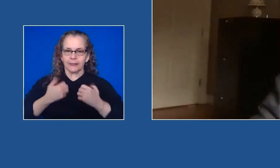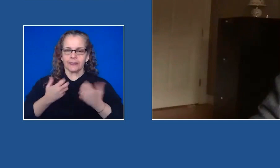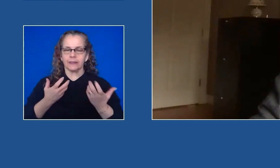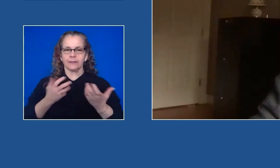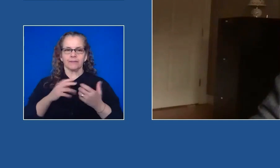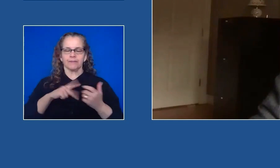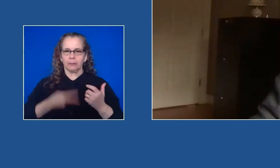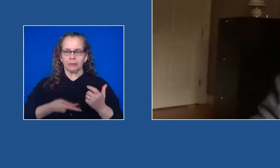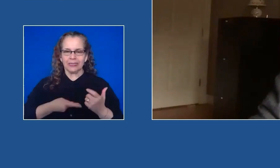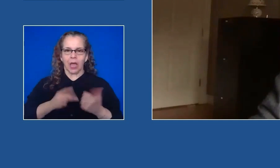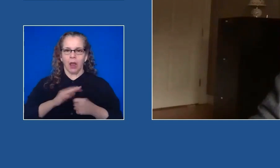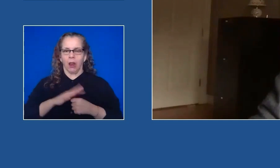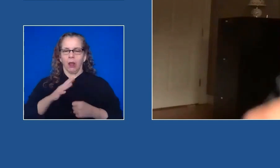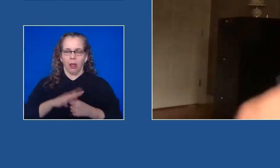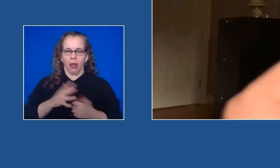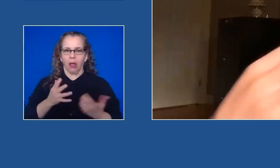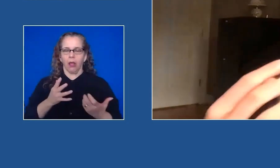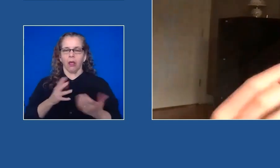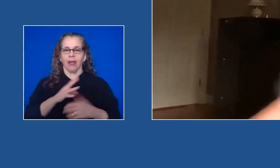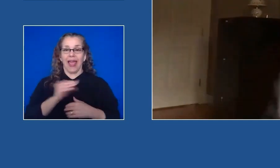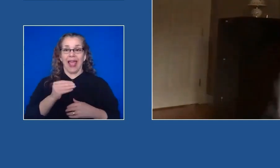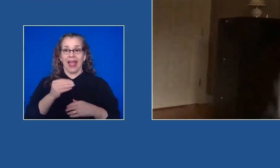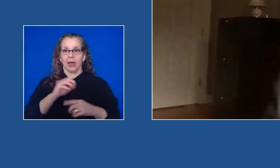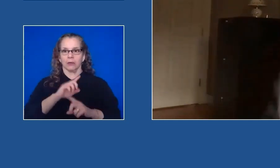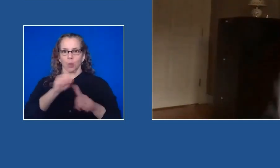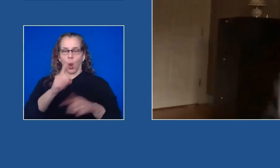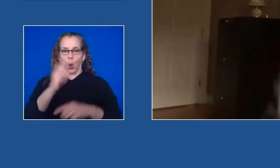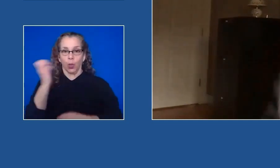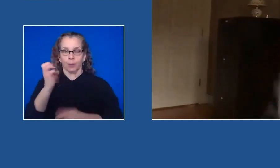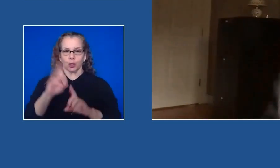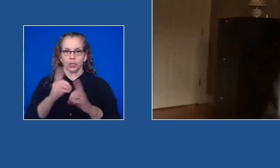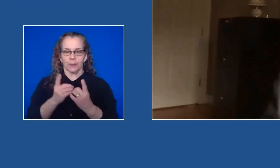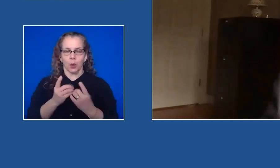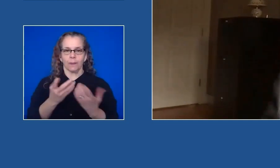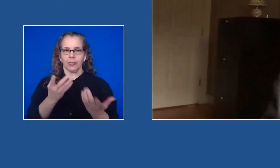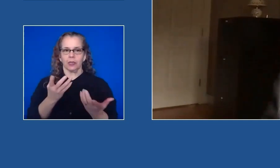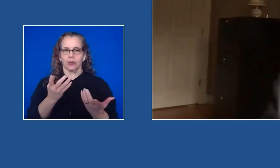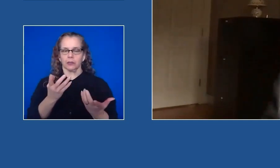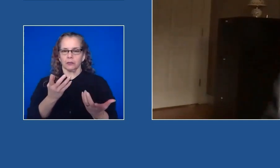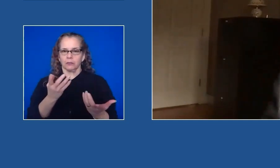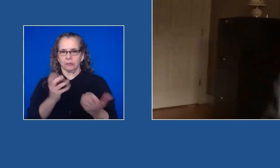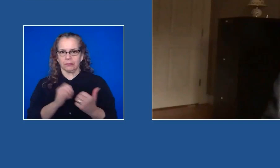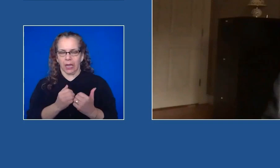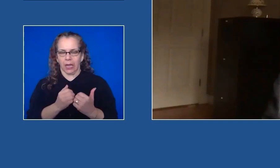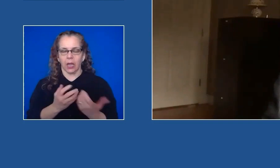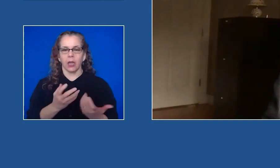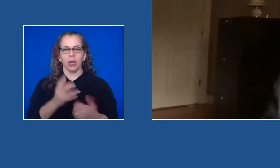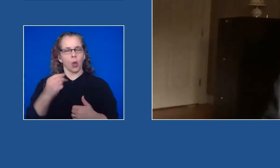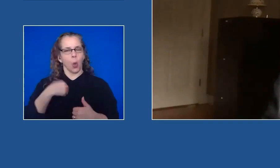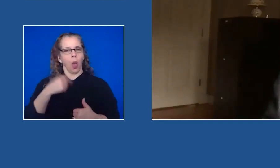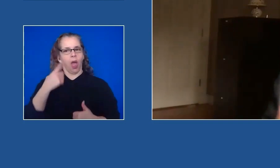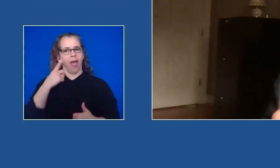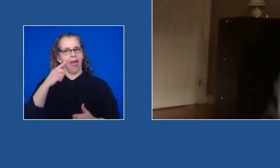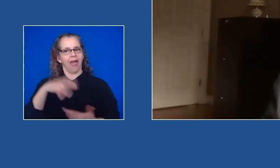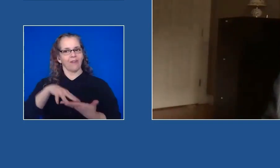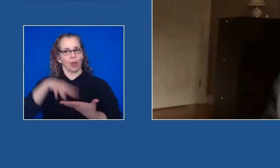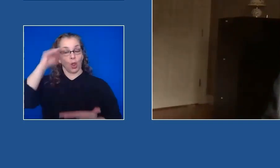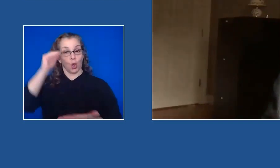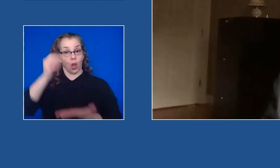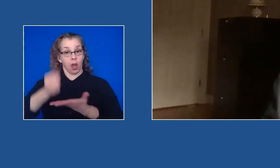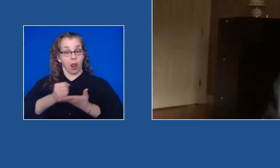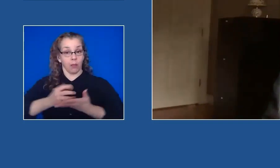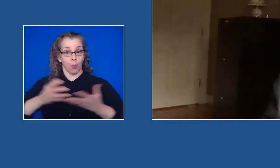have found to be really helpful is to bring clinicians and professionals around